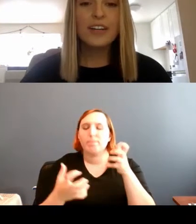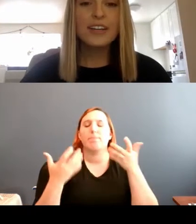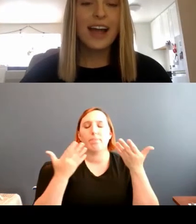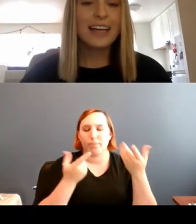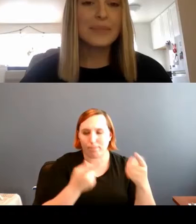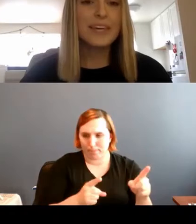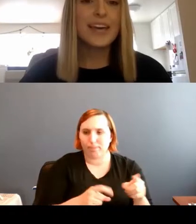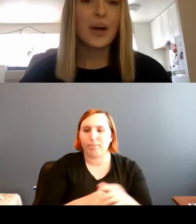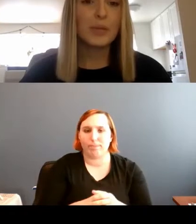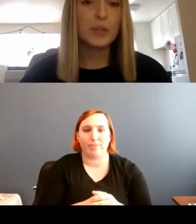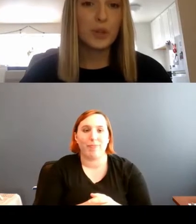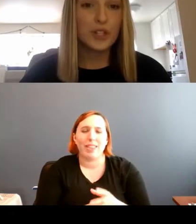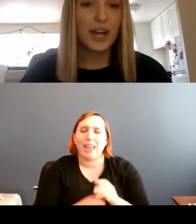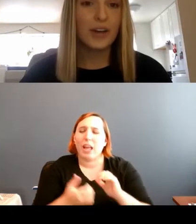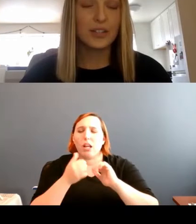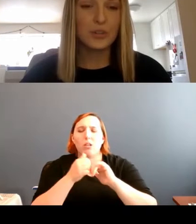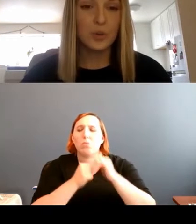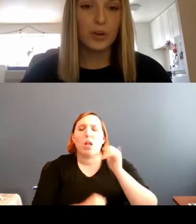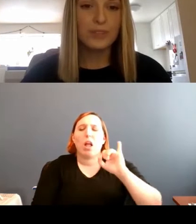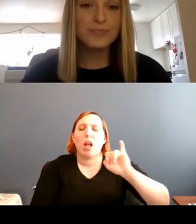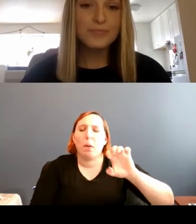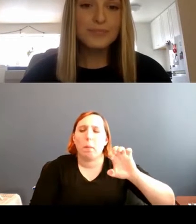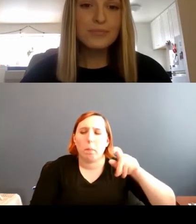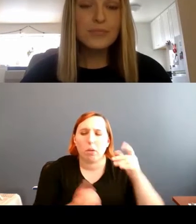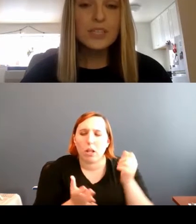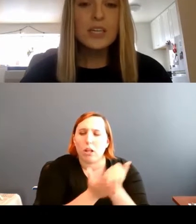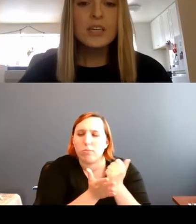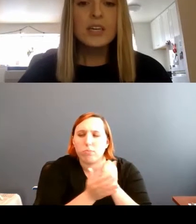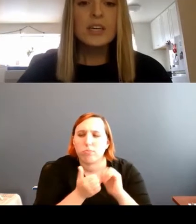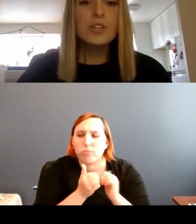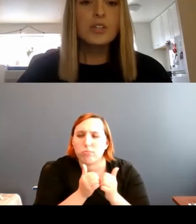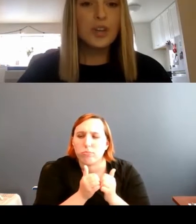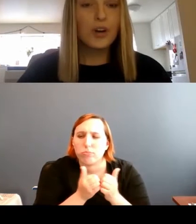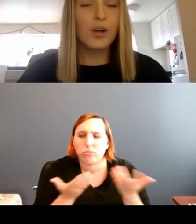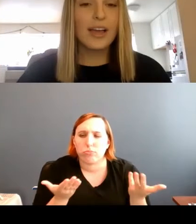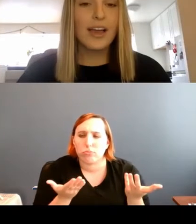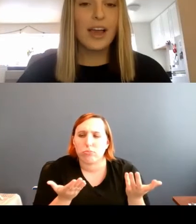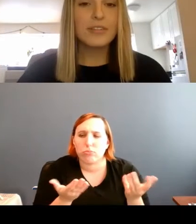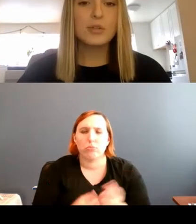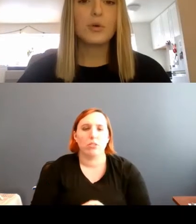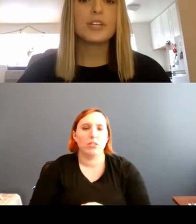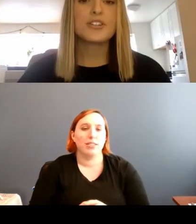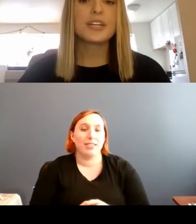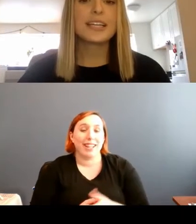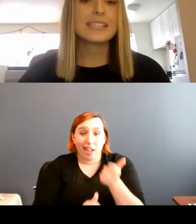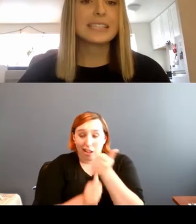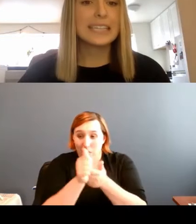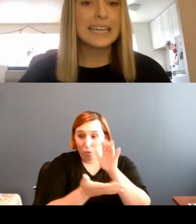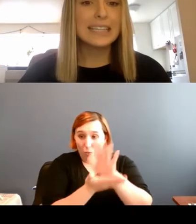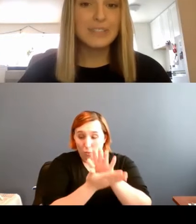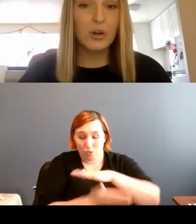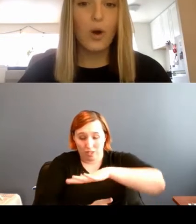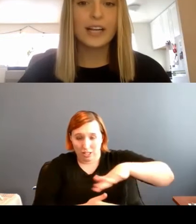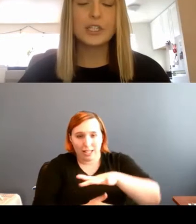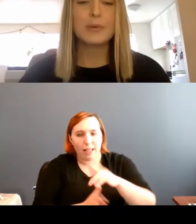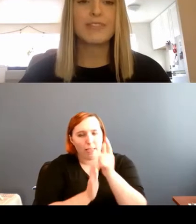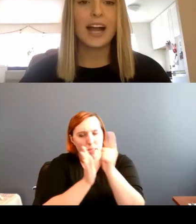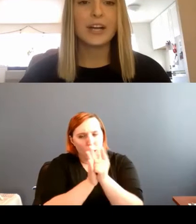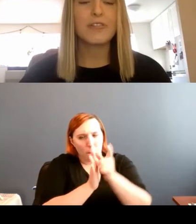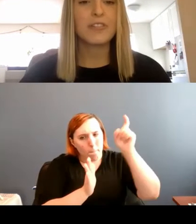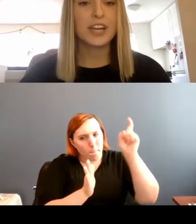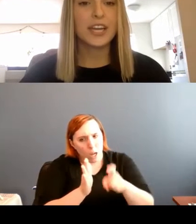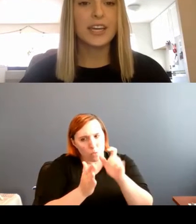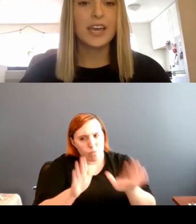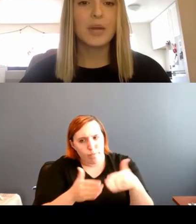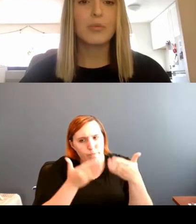So how can an IEP help your child in school? So every school district is legally required to